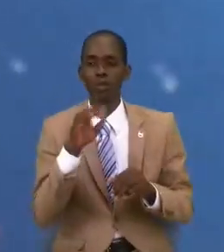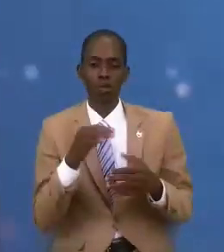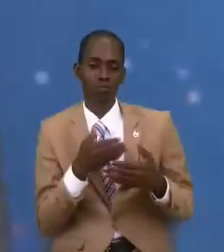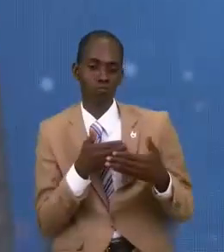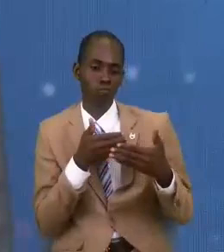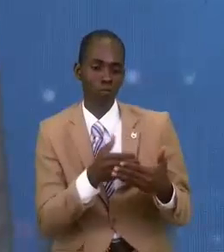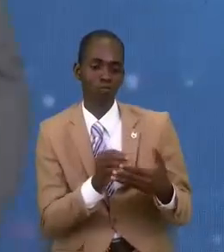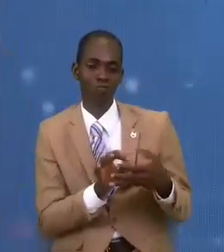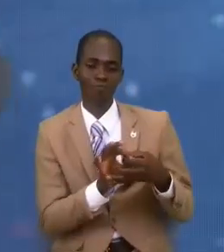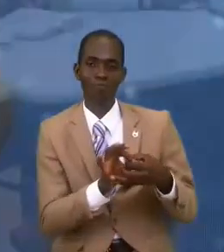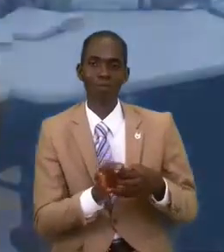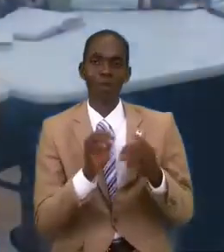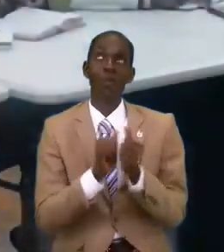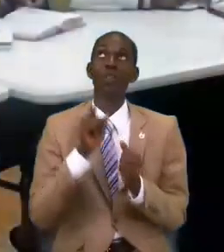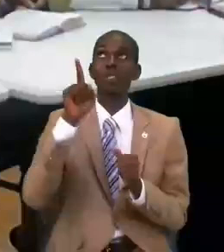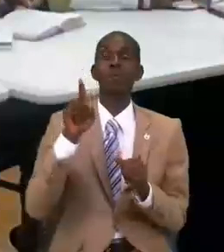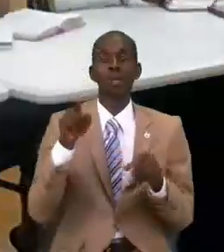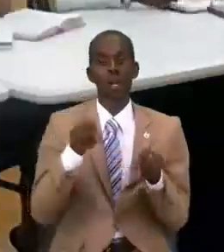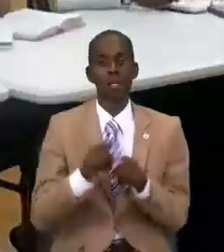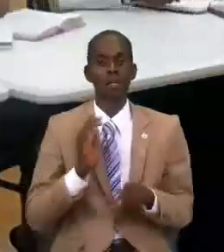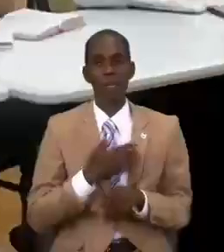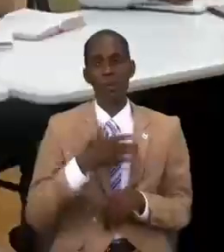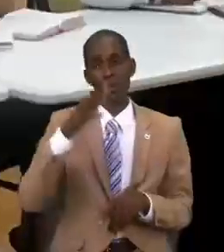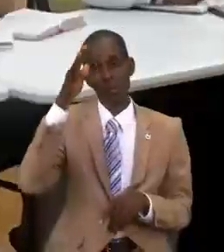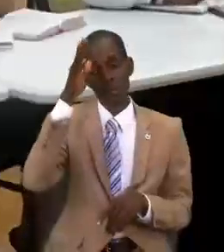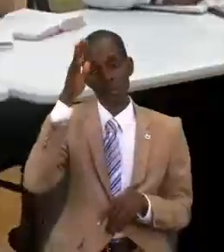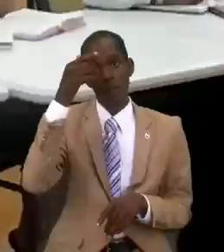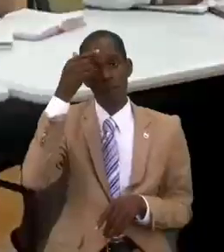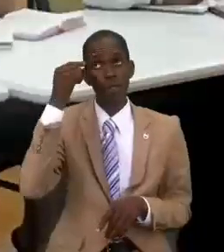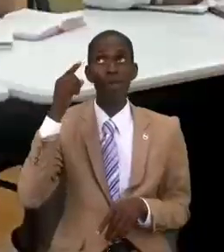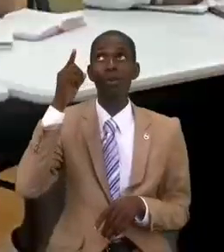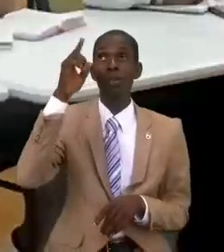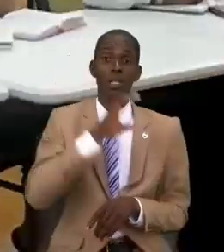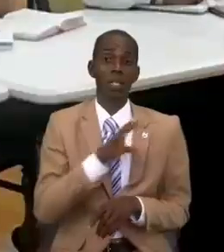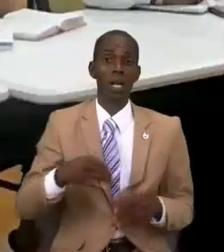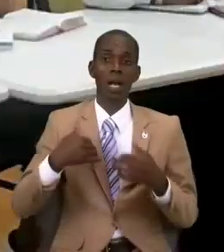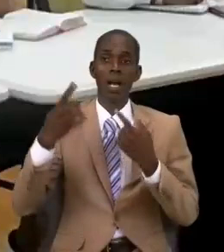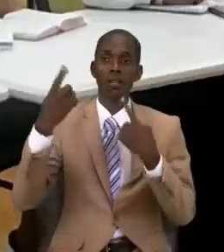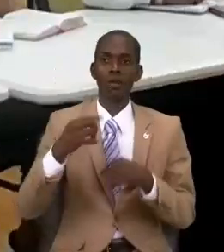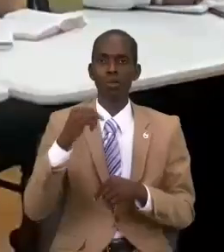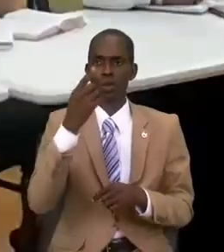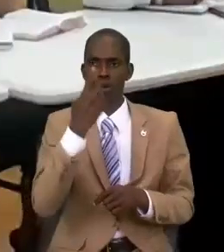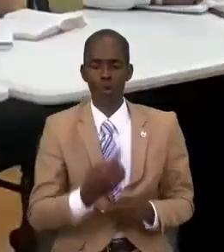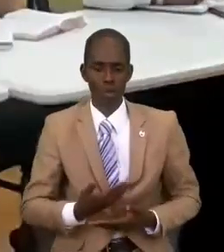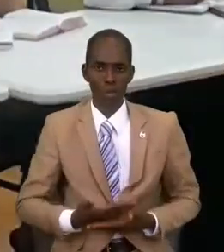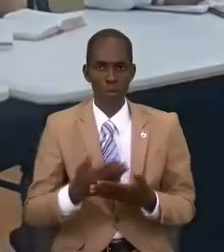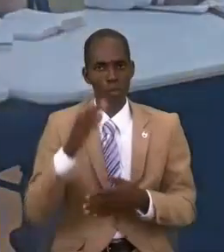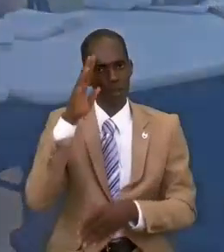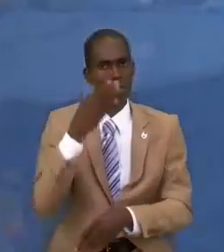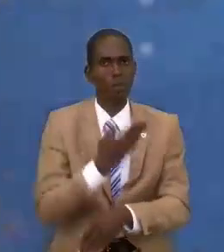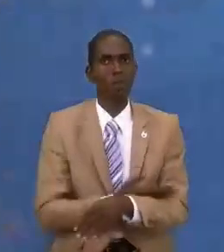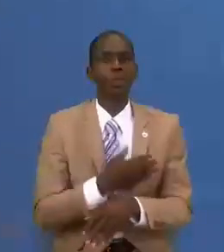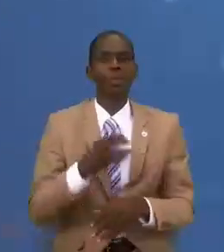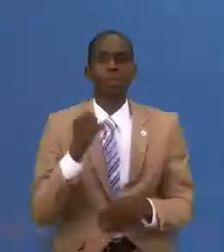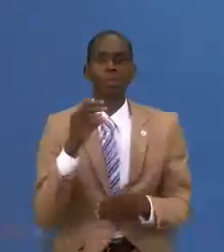only begotten Son of God, so that he'll make those who are children of the devil and the sons of the devil and the